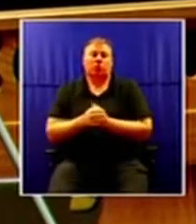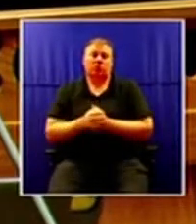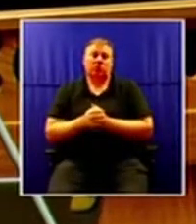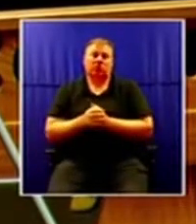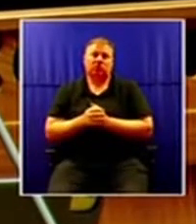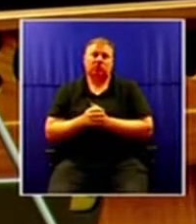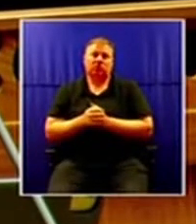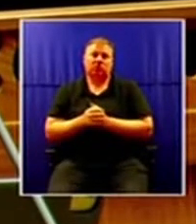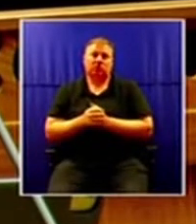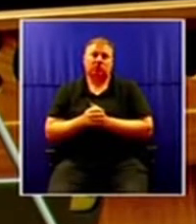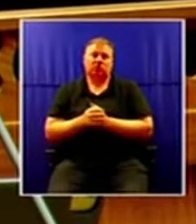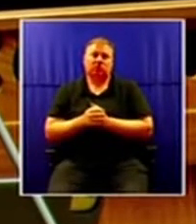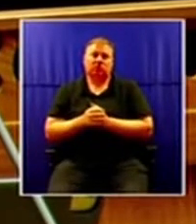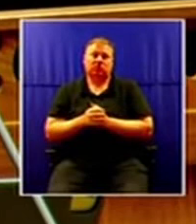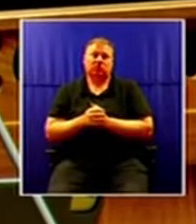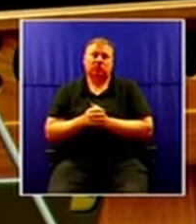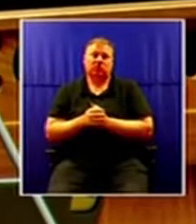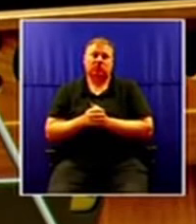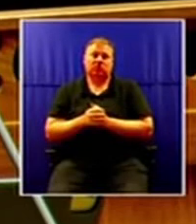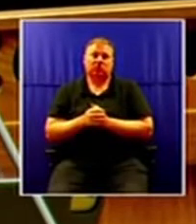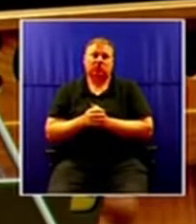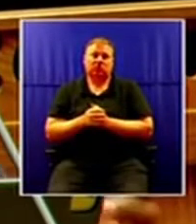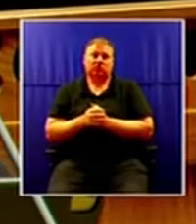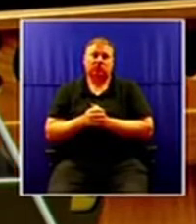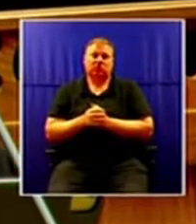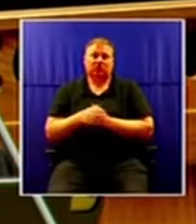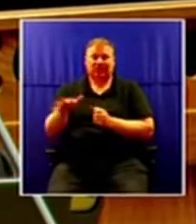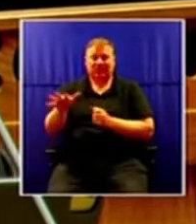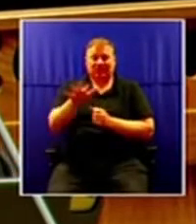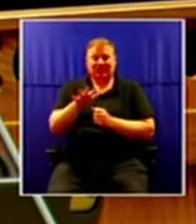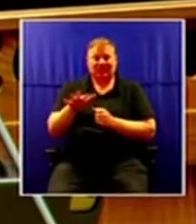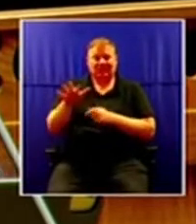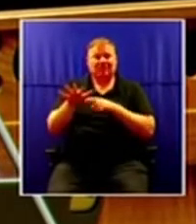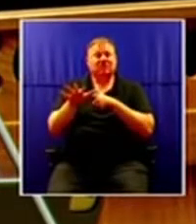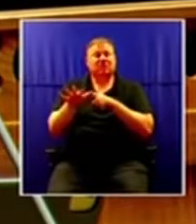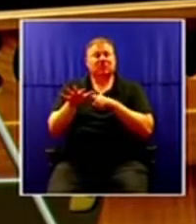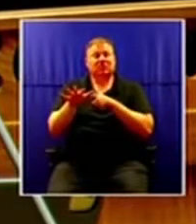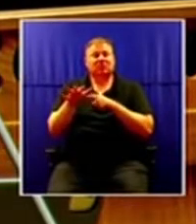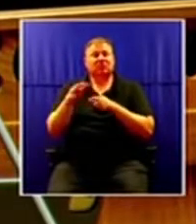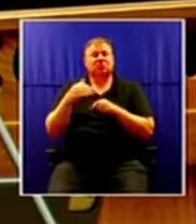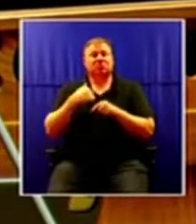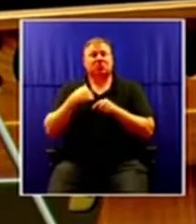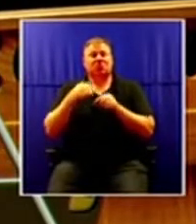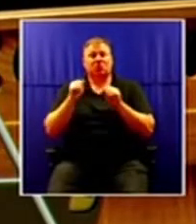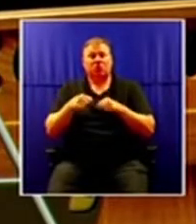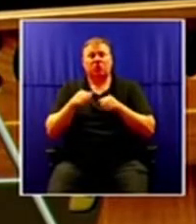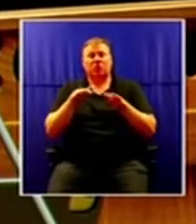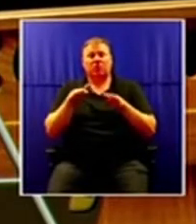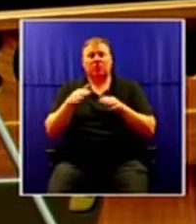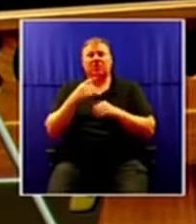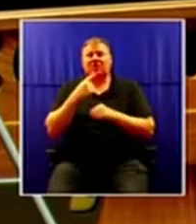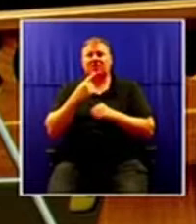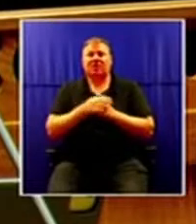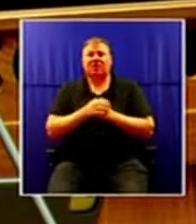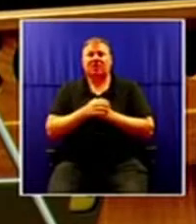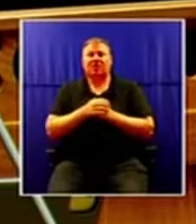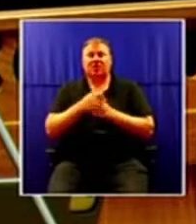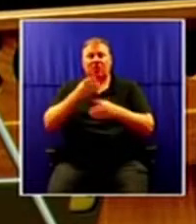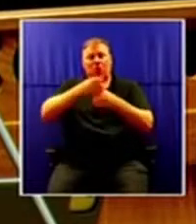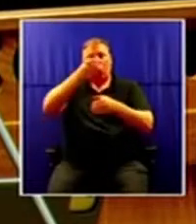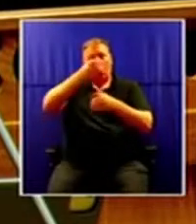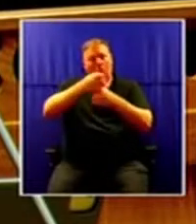And this is where I would agree with those who say the glass is not empty.